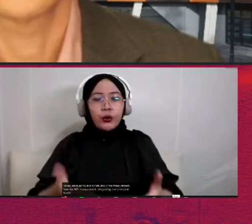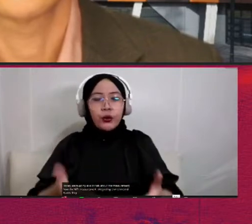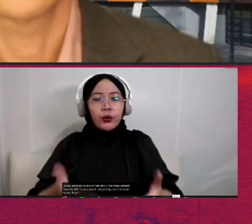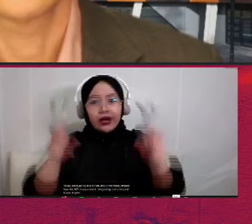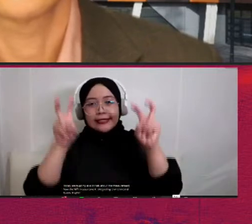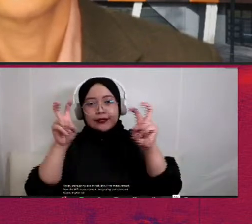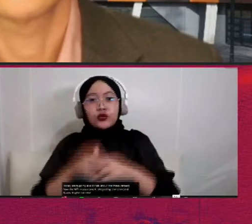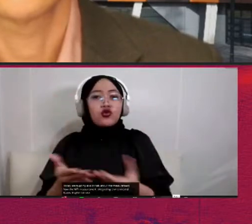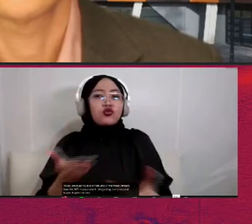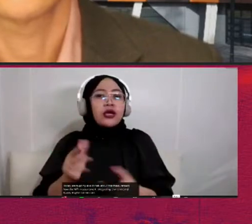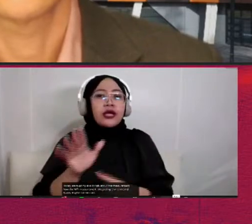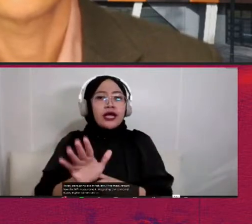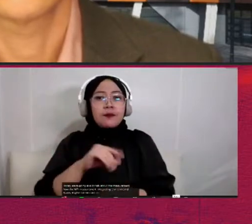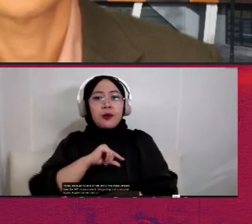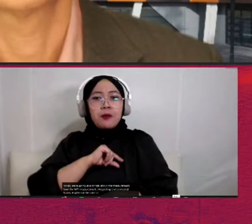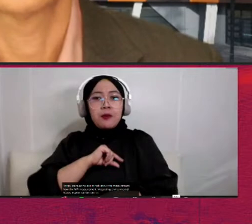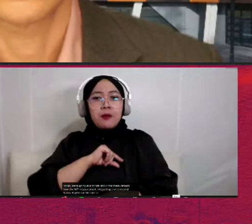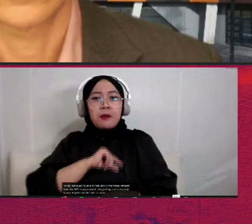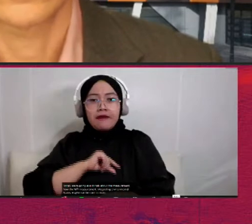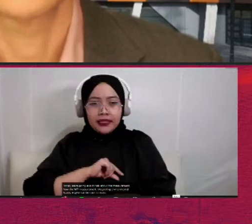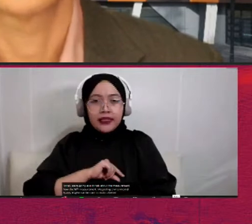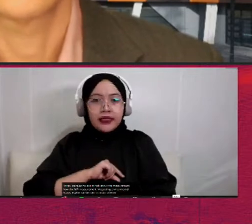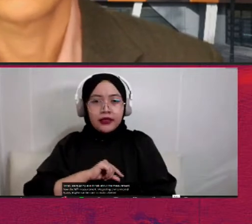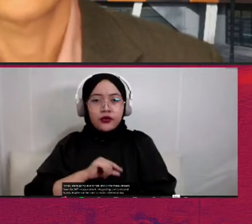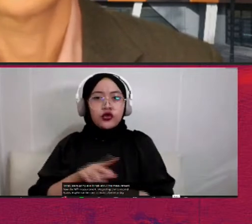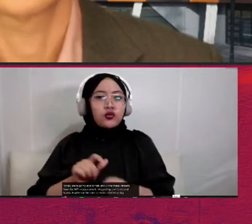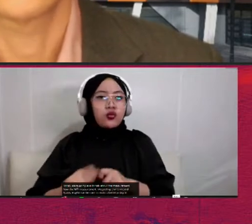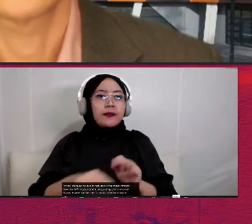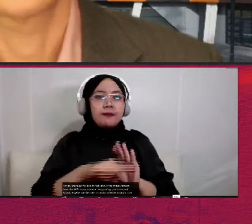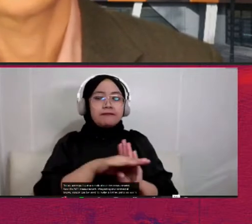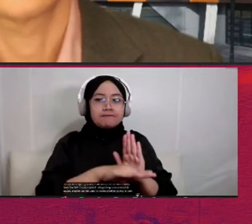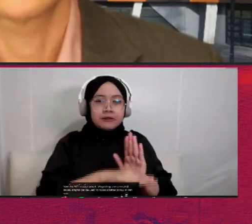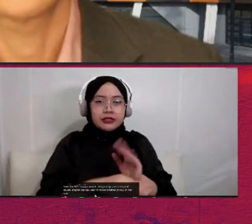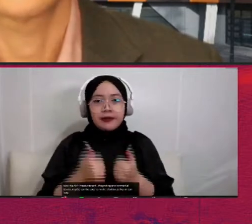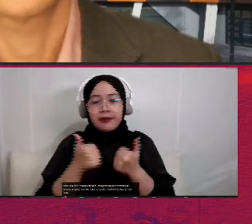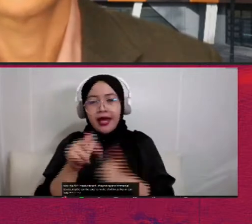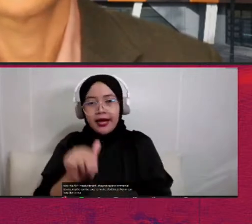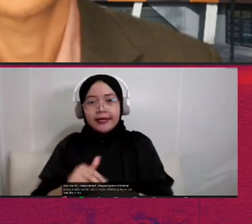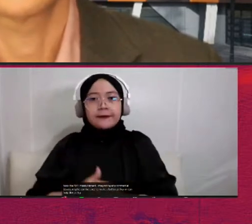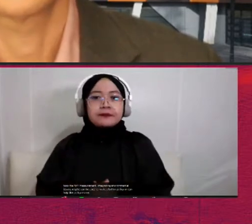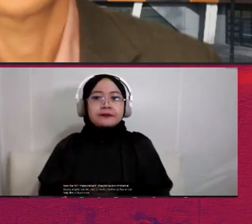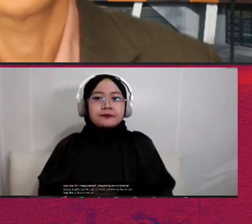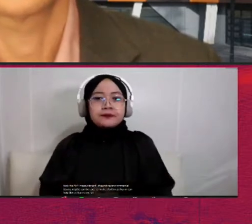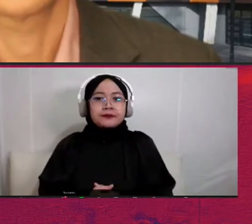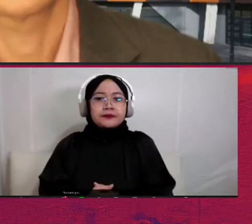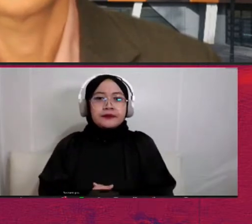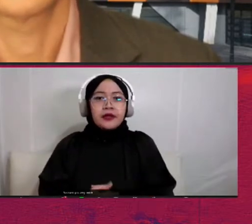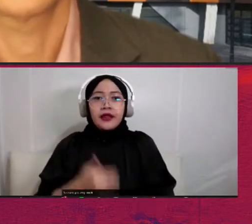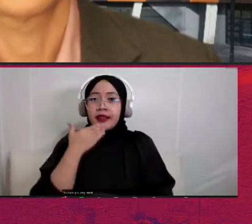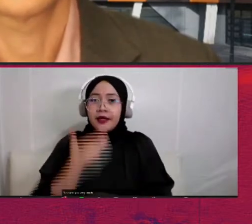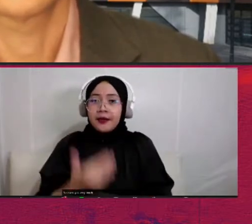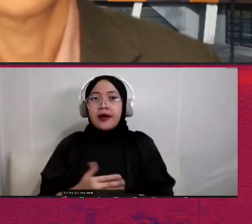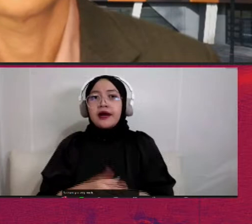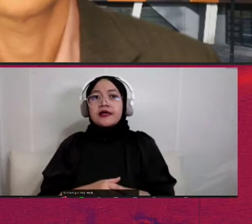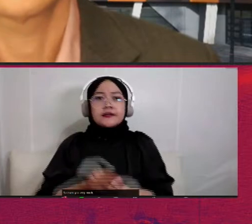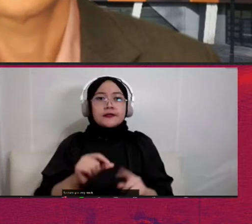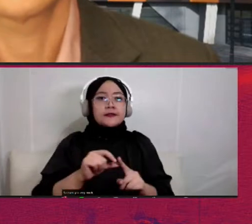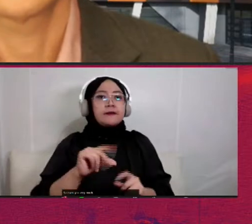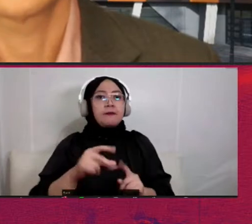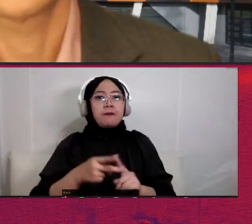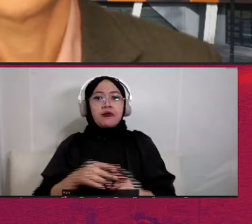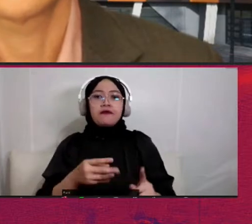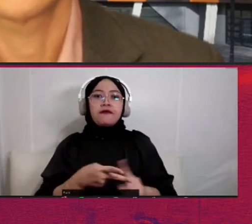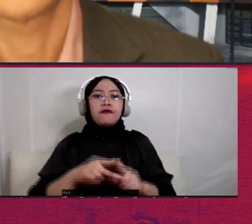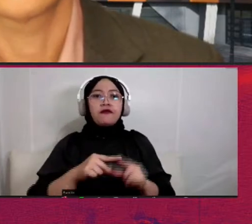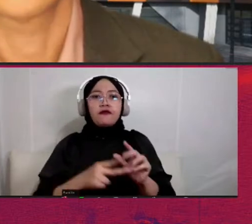be used to make a better policy or can help a policymaker. So thank you very much, Prof. Frank,